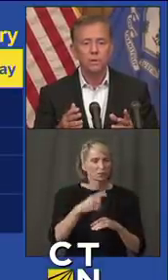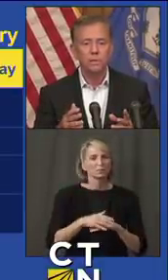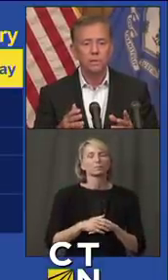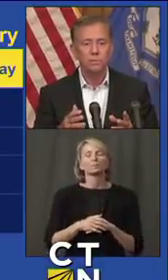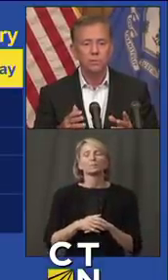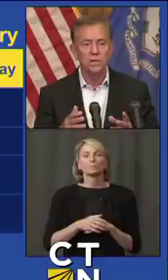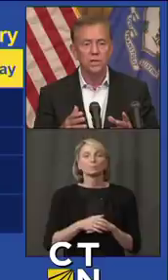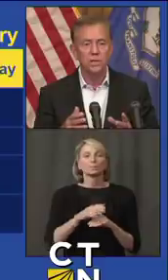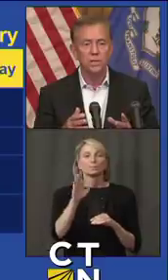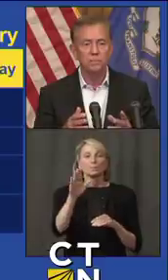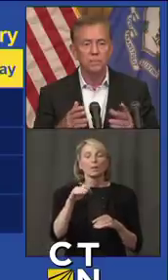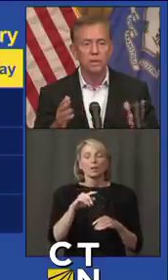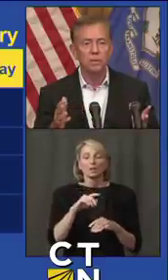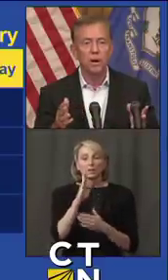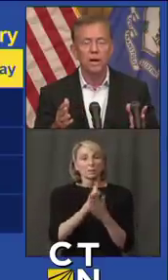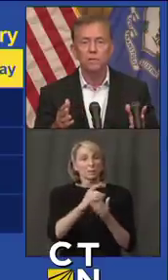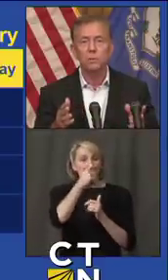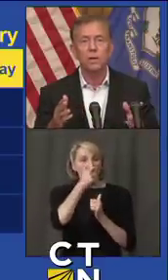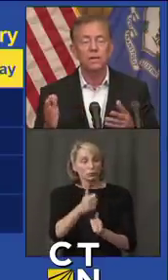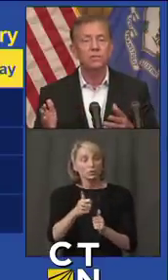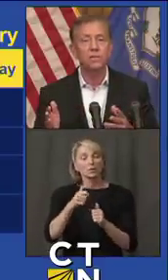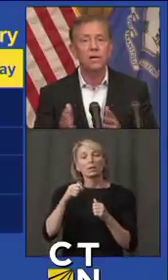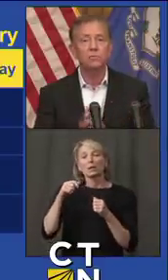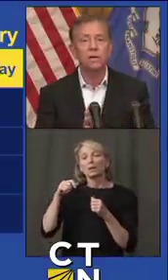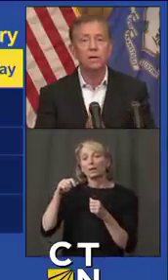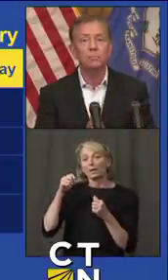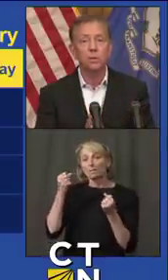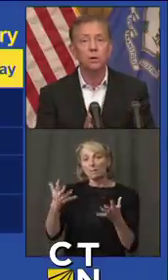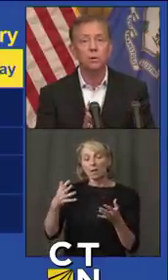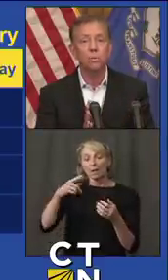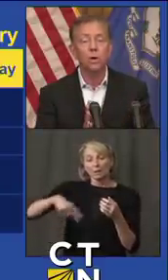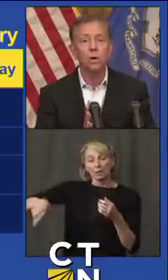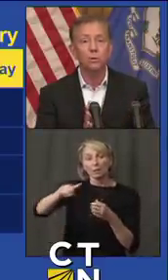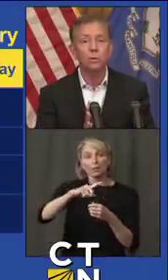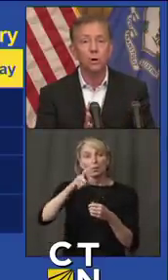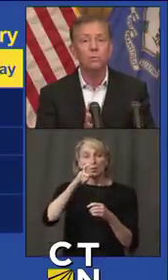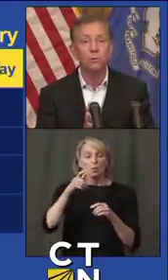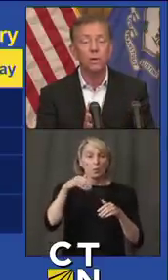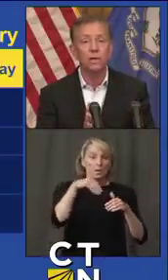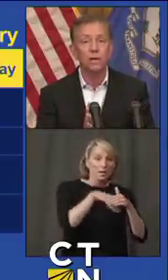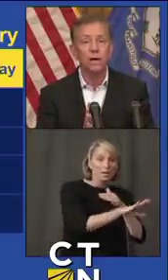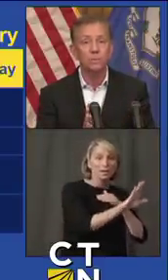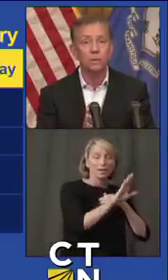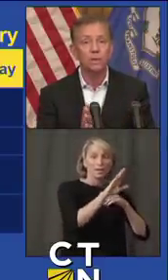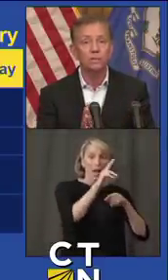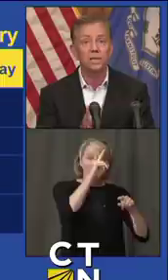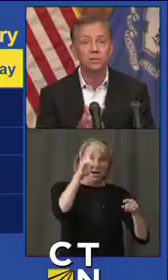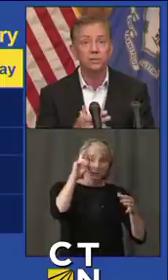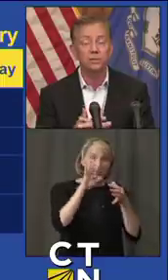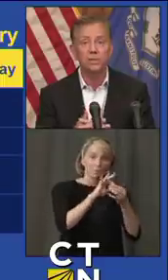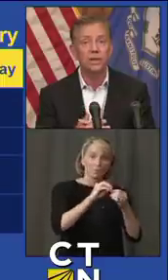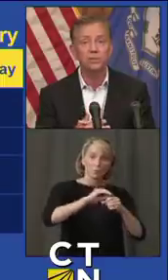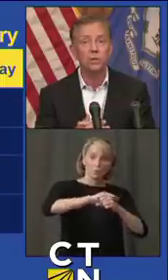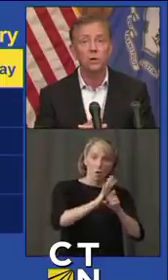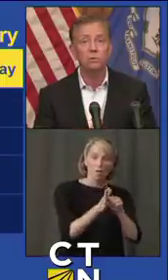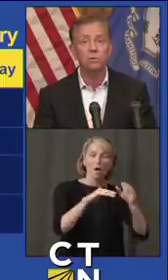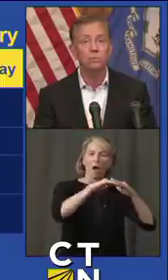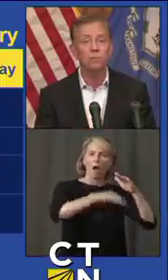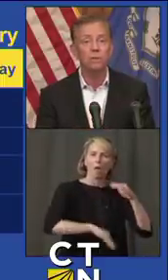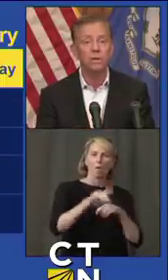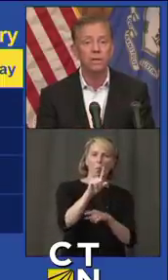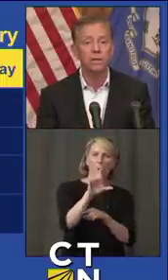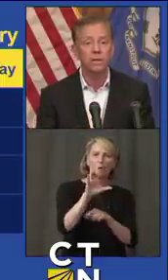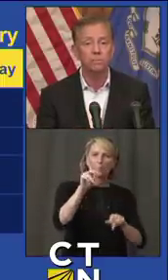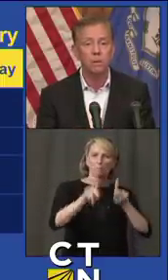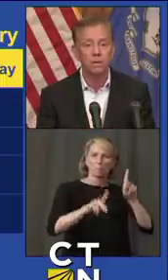of all, you'll see that the number hospitalized is now down below 100, COVID-related hospitalizations. That's the lowest